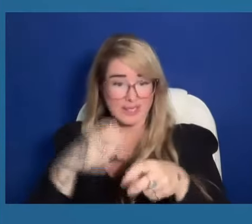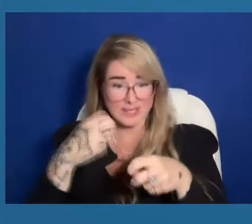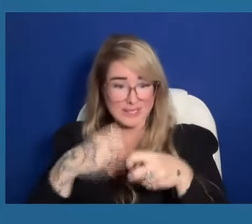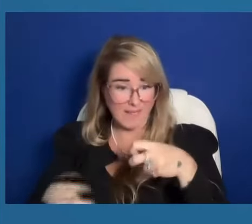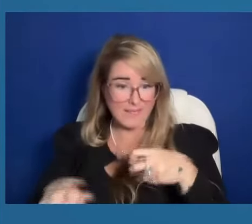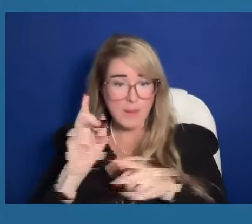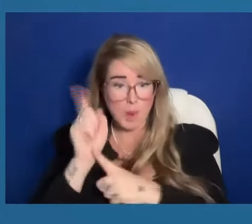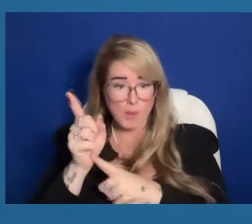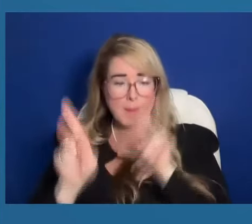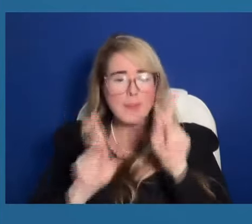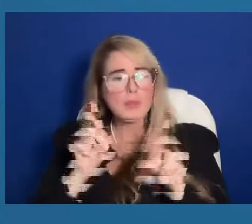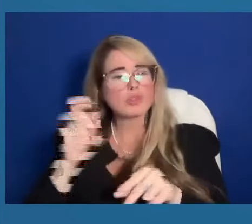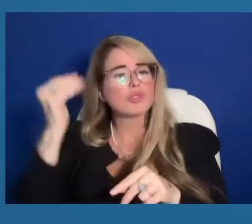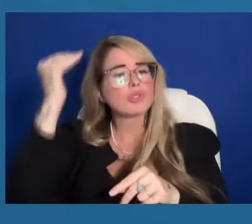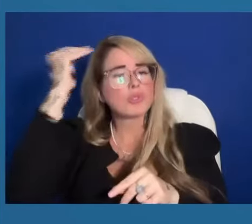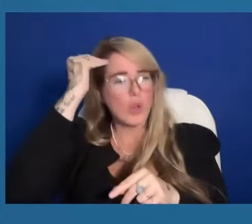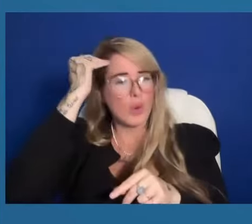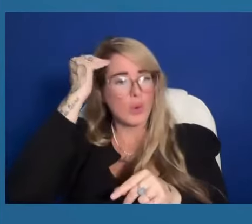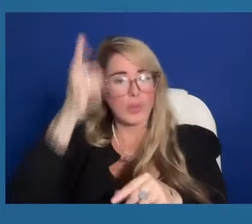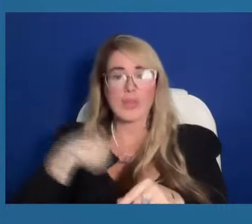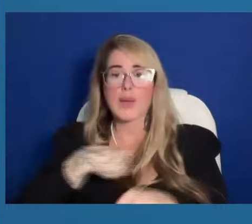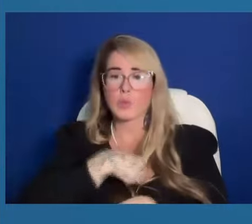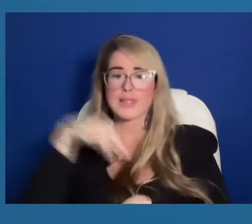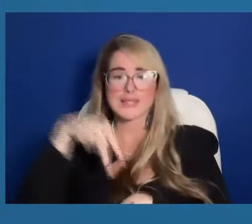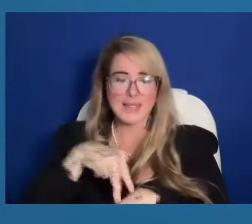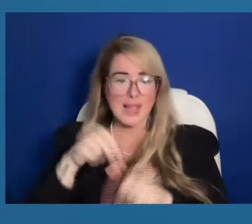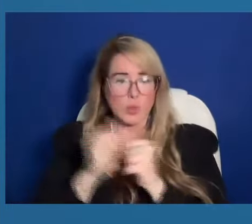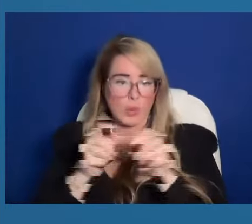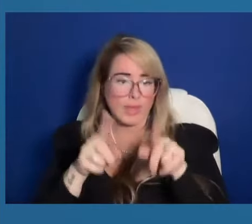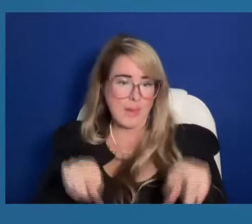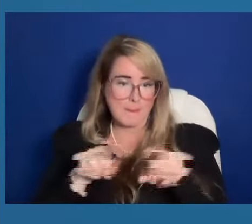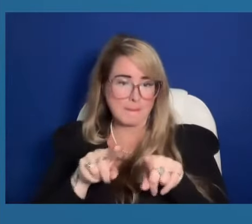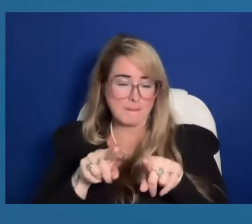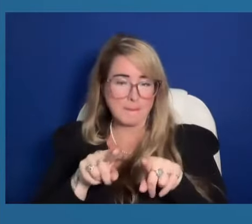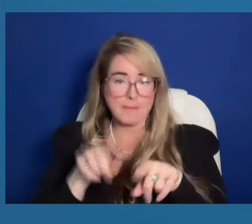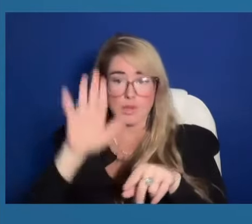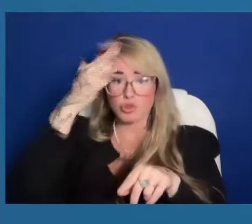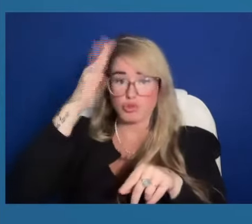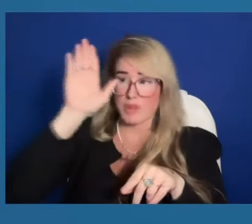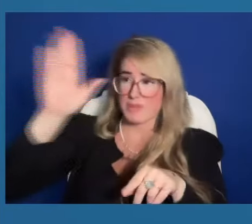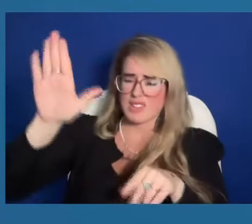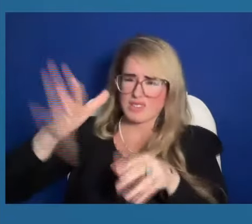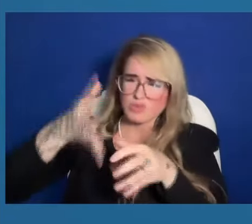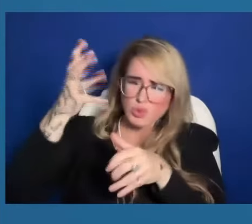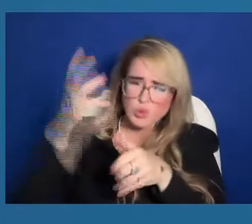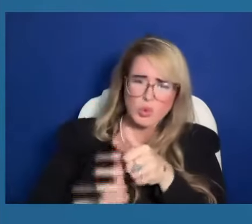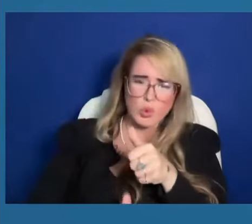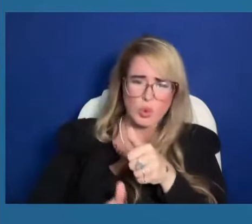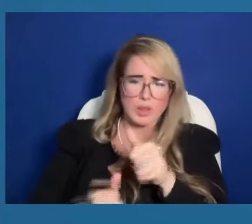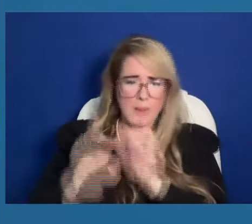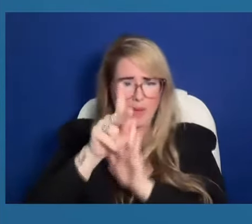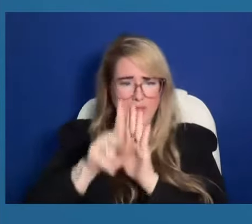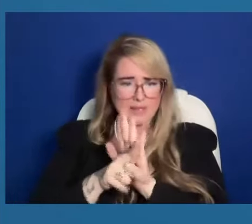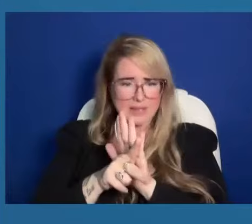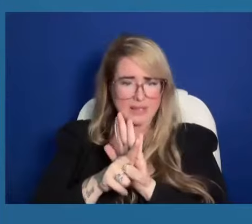need to know that we stand with them. Trump's cruel policies